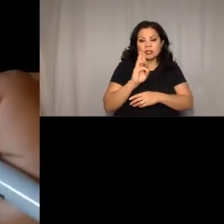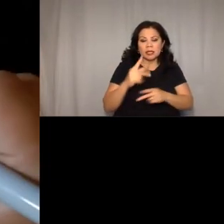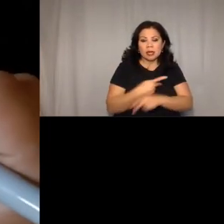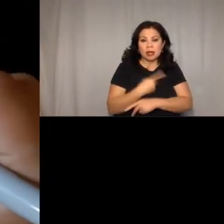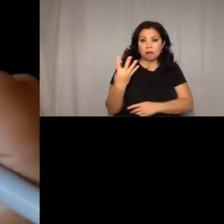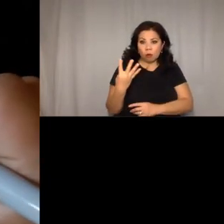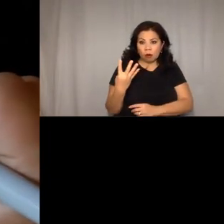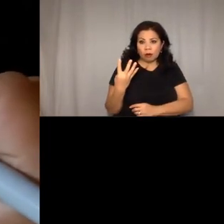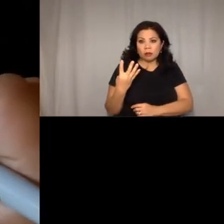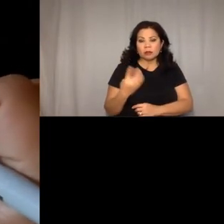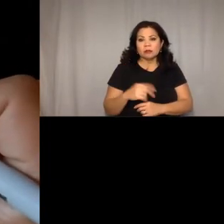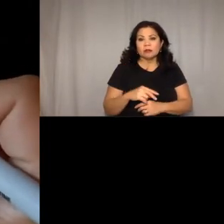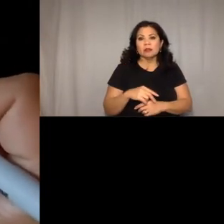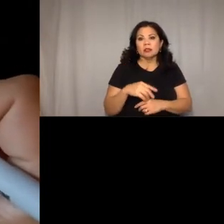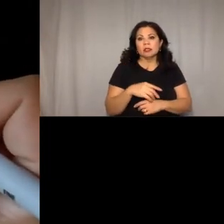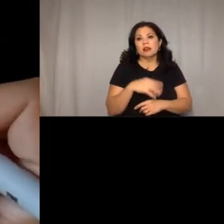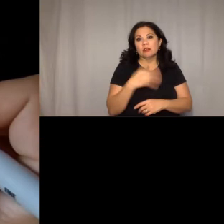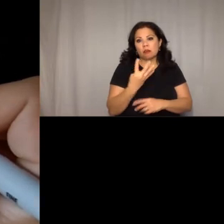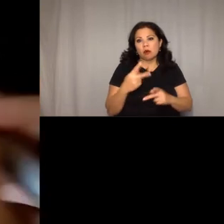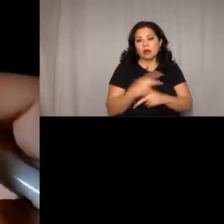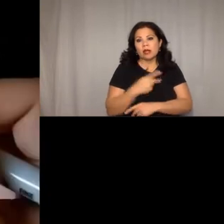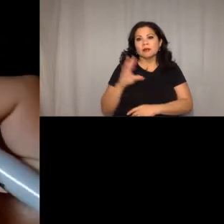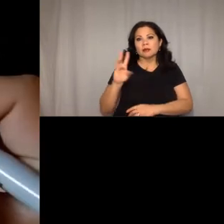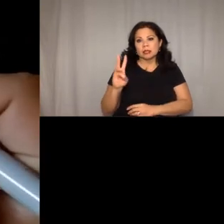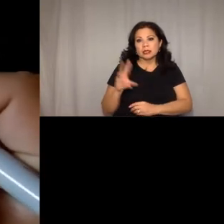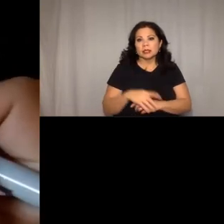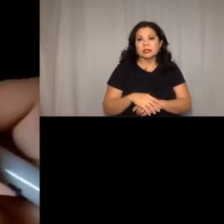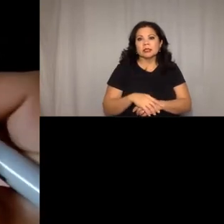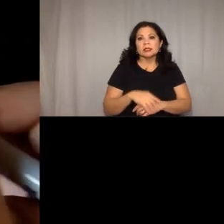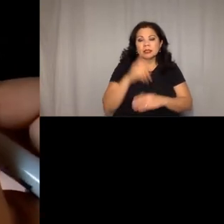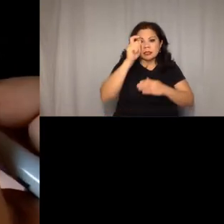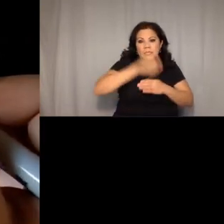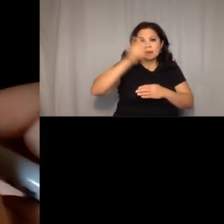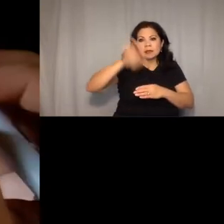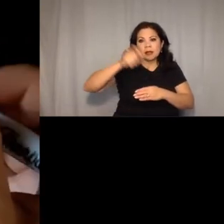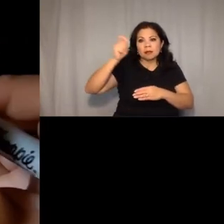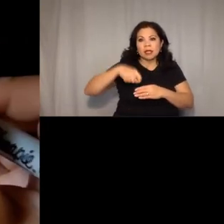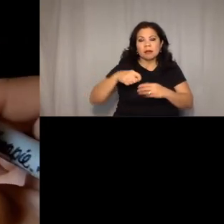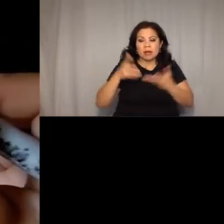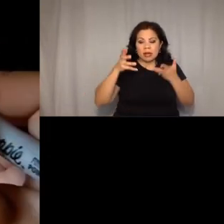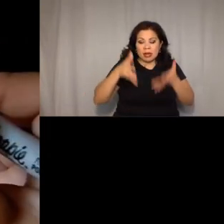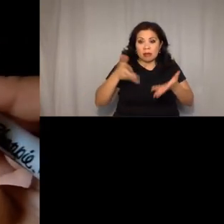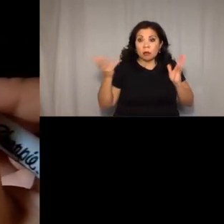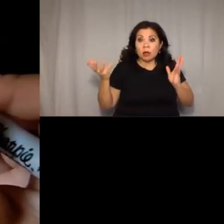4. So here's 4 times 6. Zap, zap, zap.